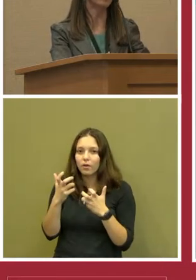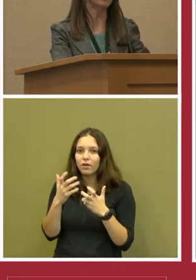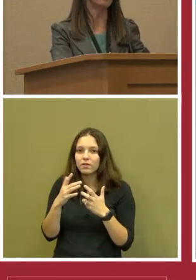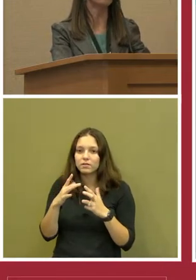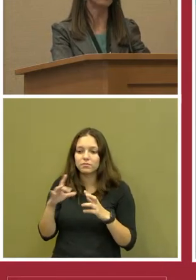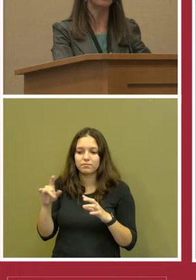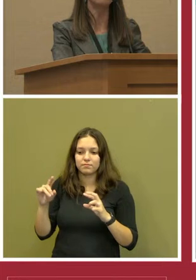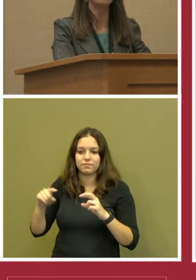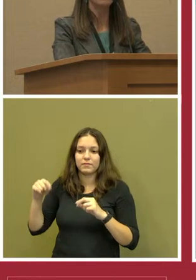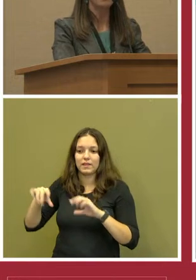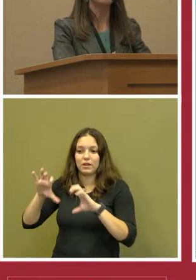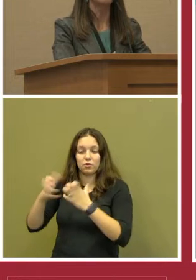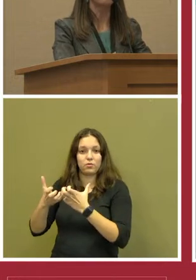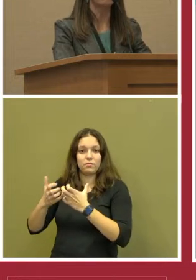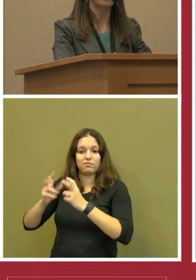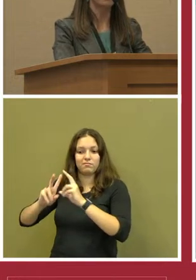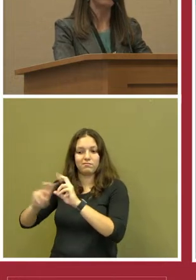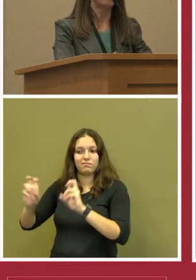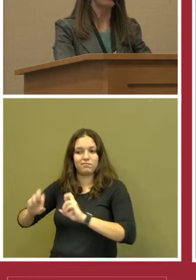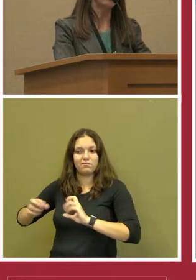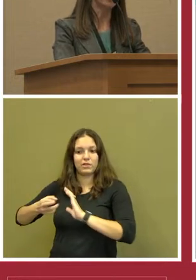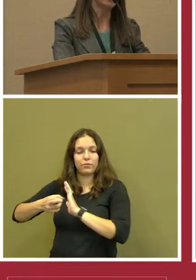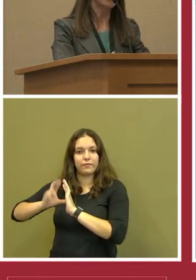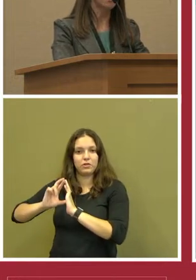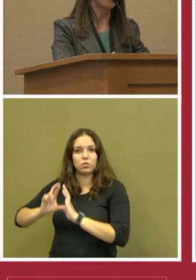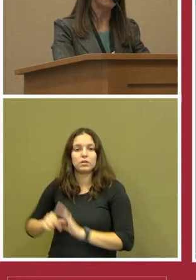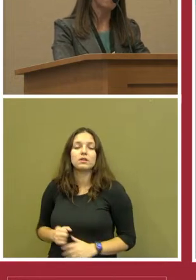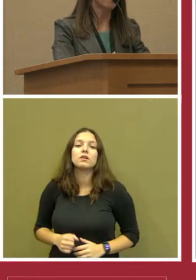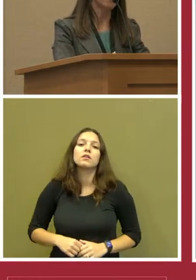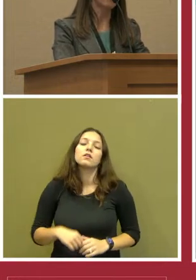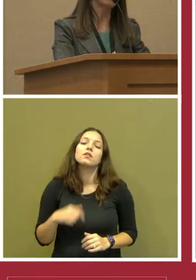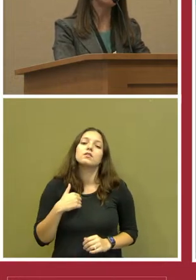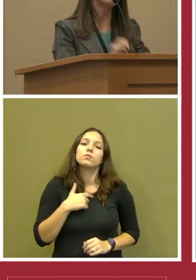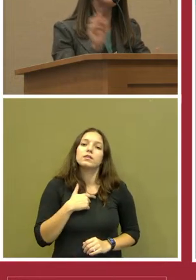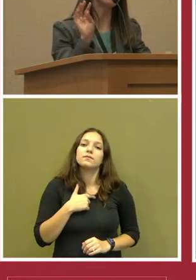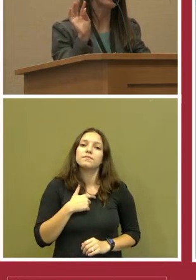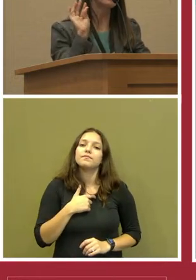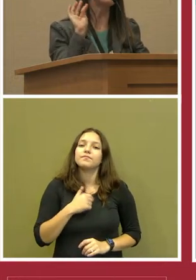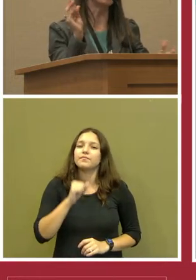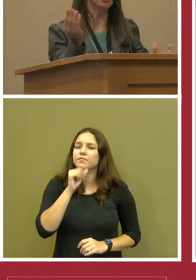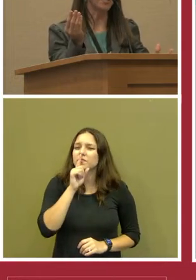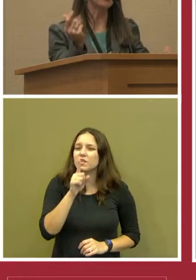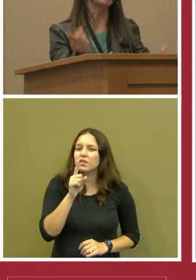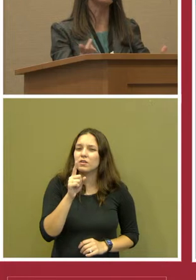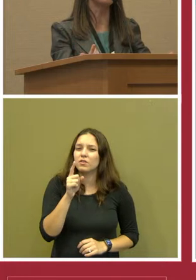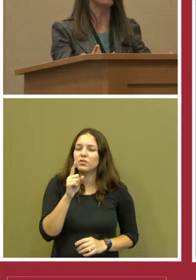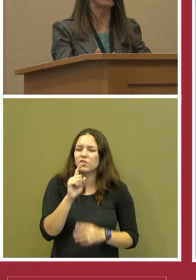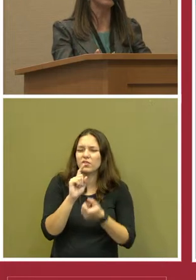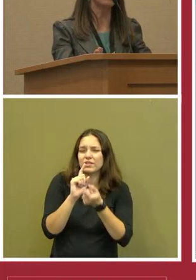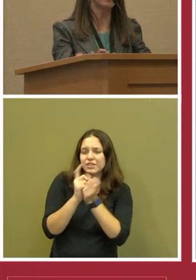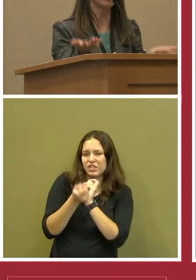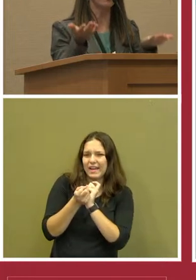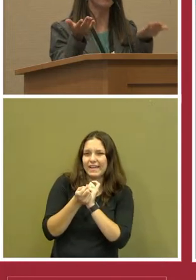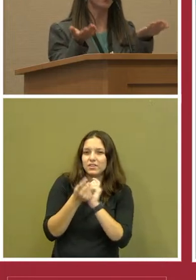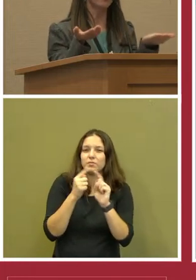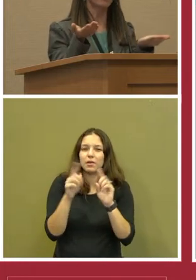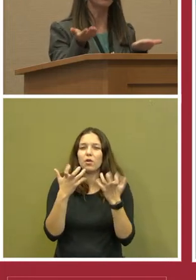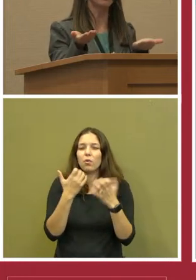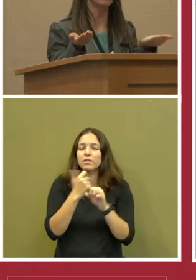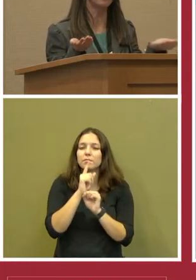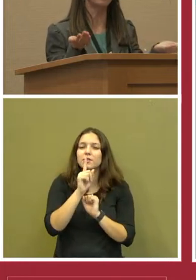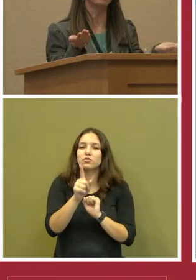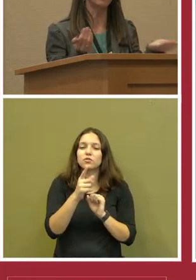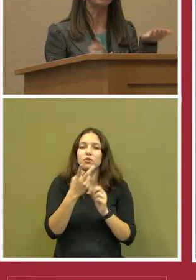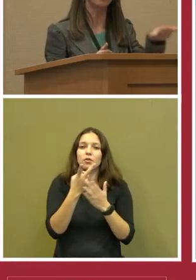that group and reviewed. And so we just... I'm not sure it's even a change. We just sort of wanted to make sure that both of